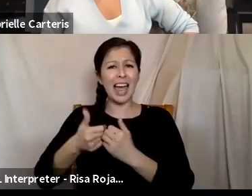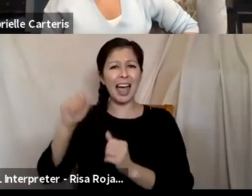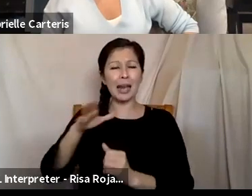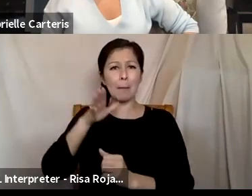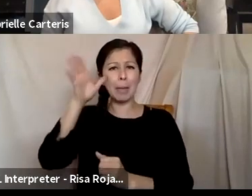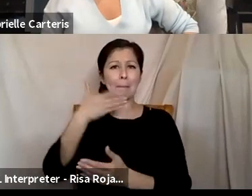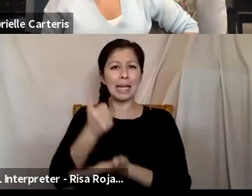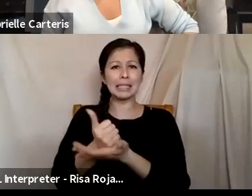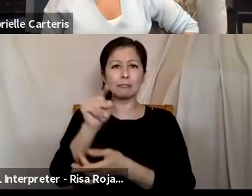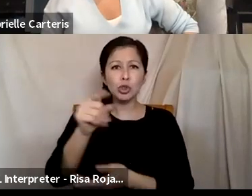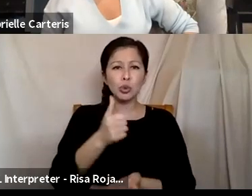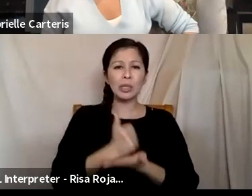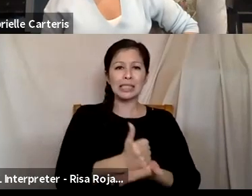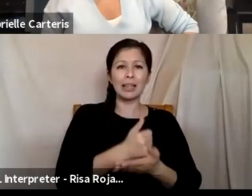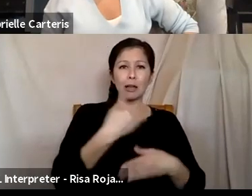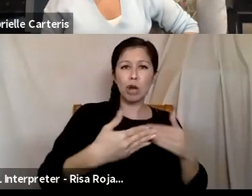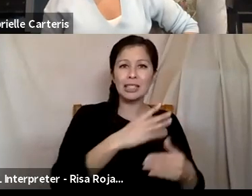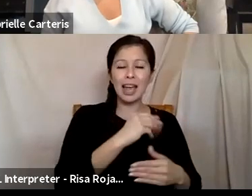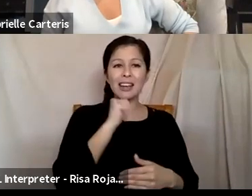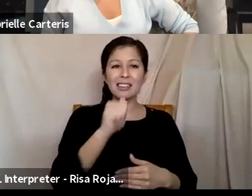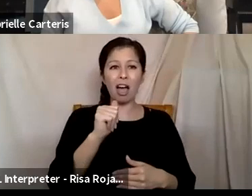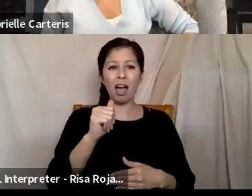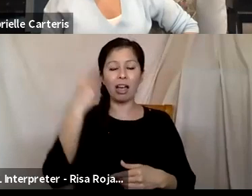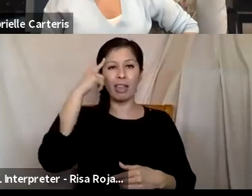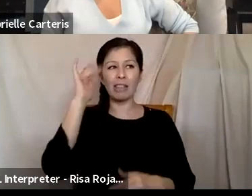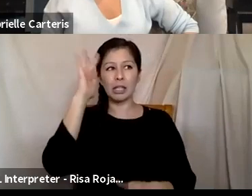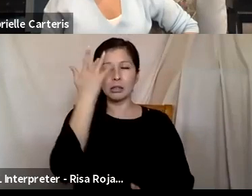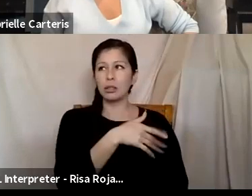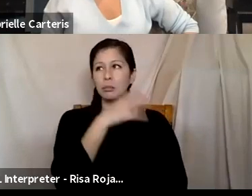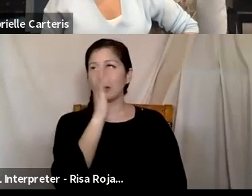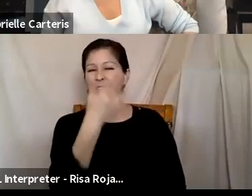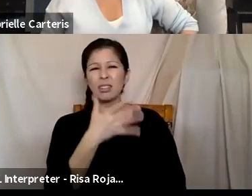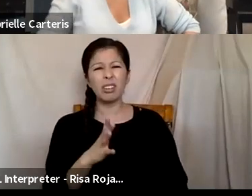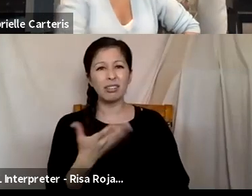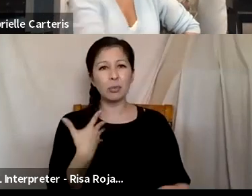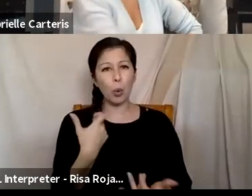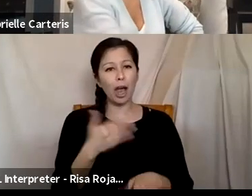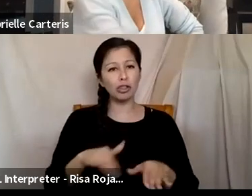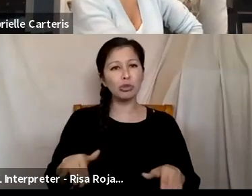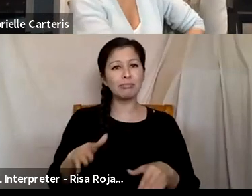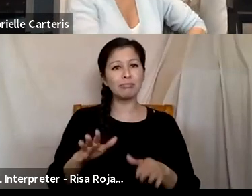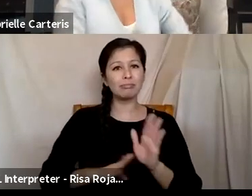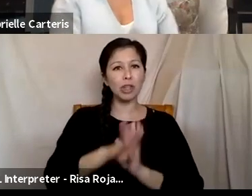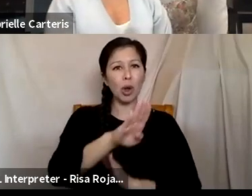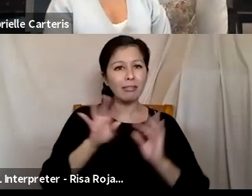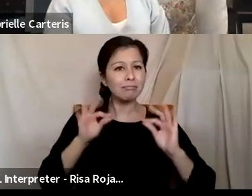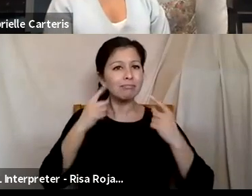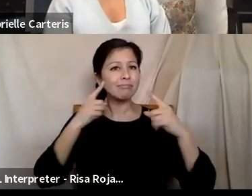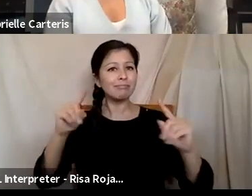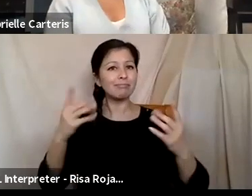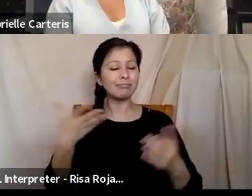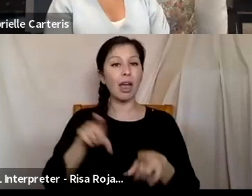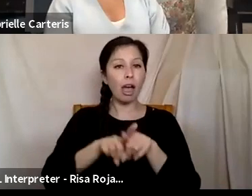assist the process, and not be thought of as annoying, because we really just want our children to thrive